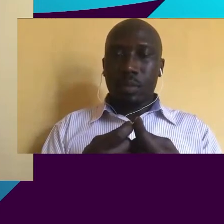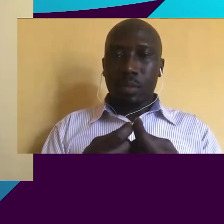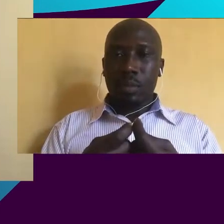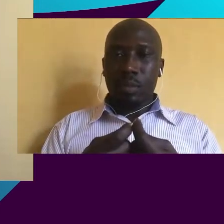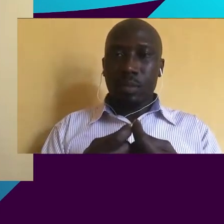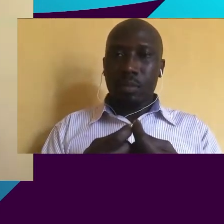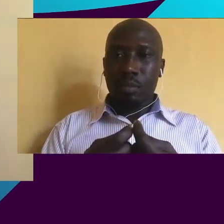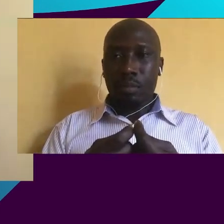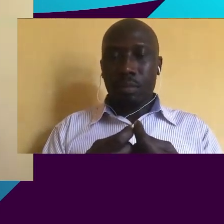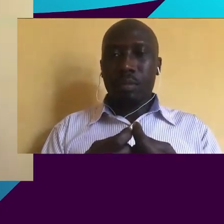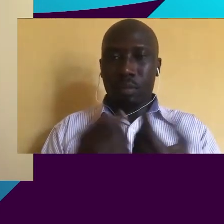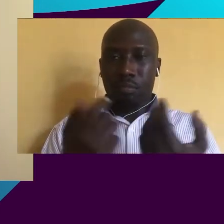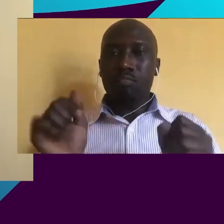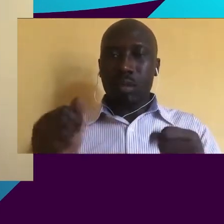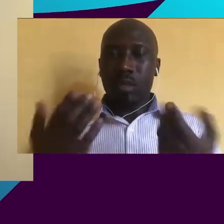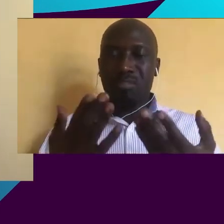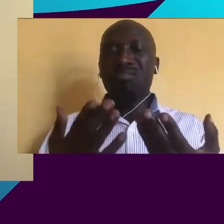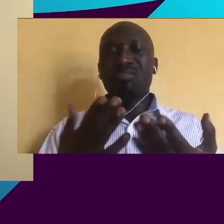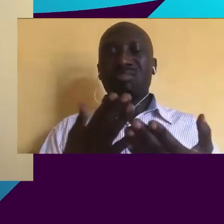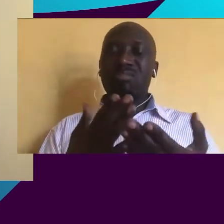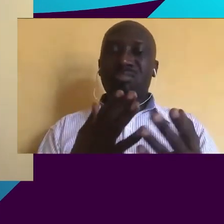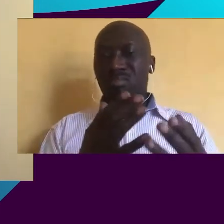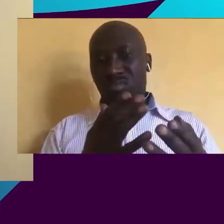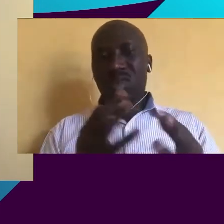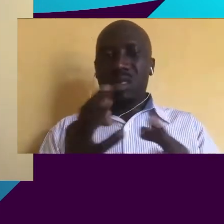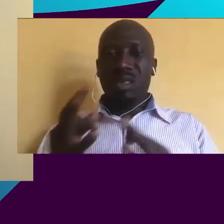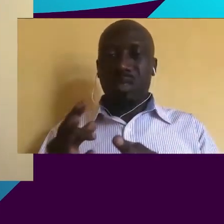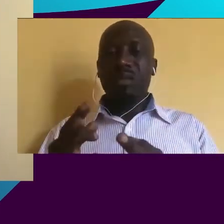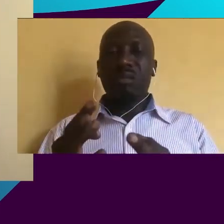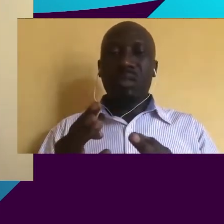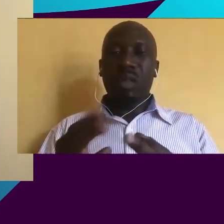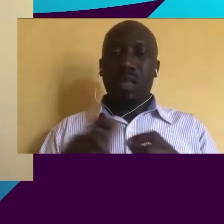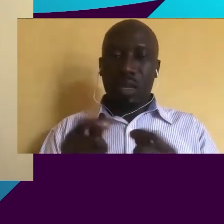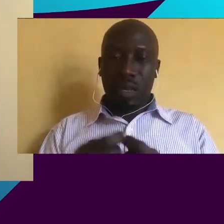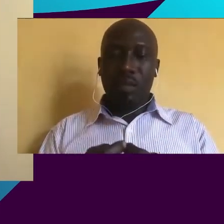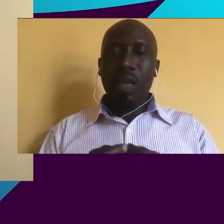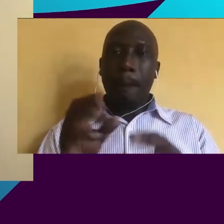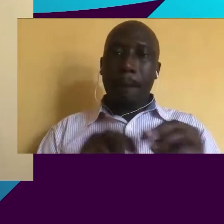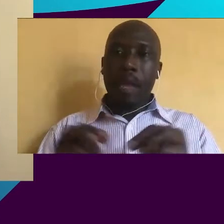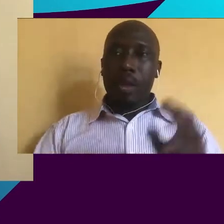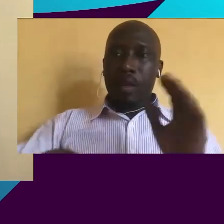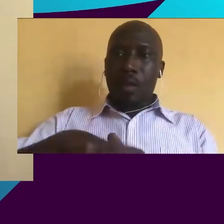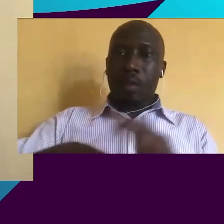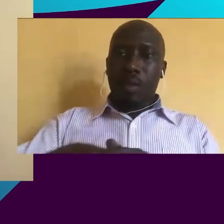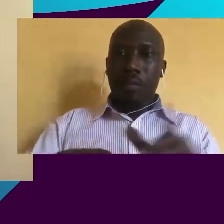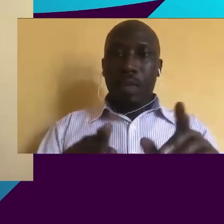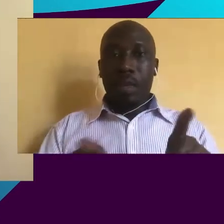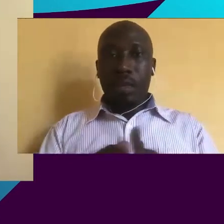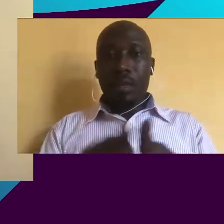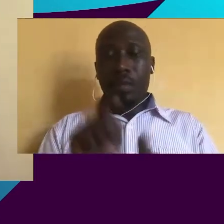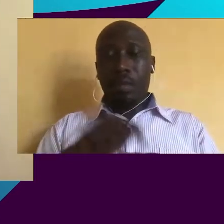Yes, so far those are the teams I managed to play for by that time.